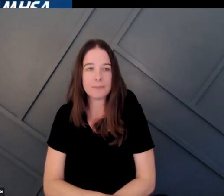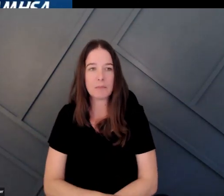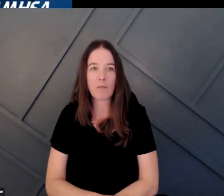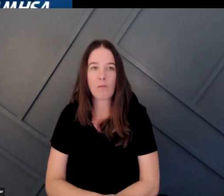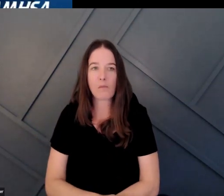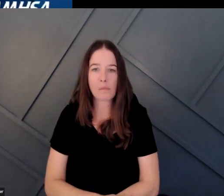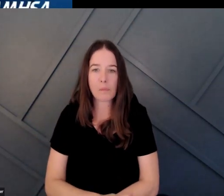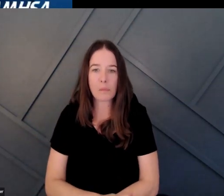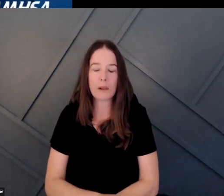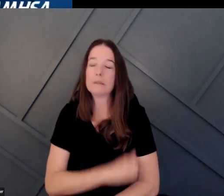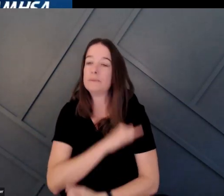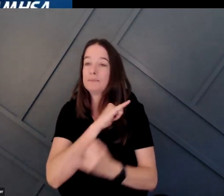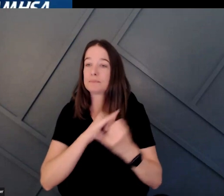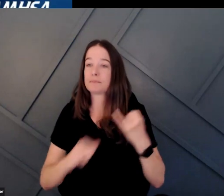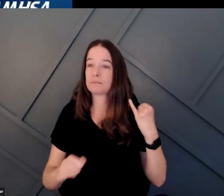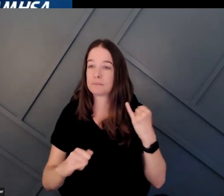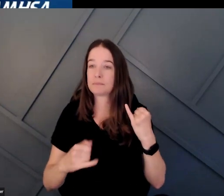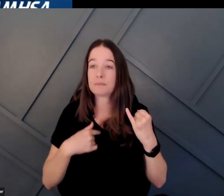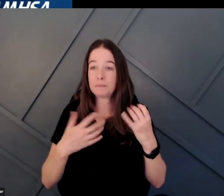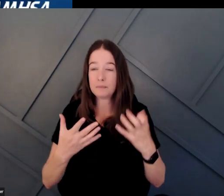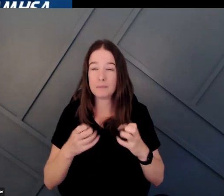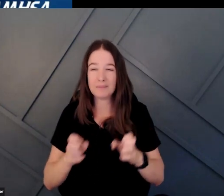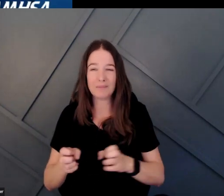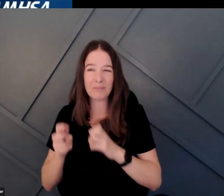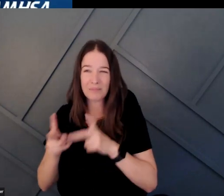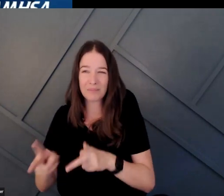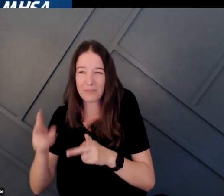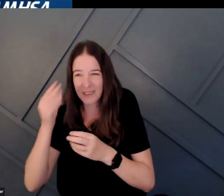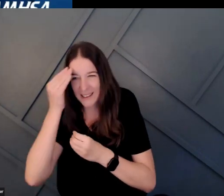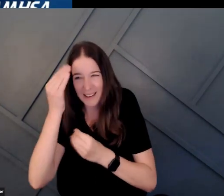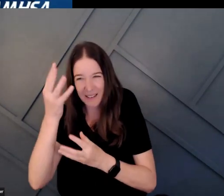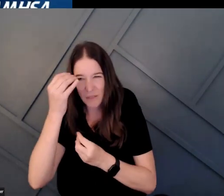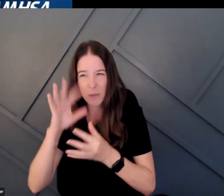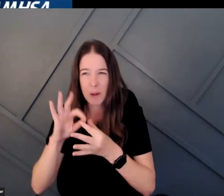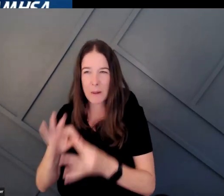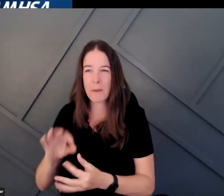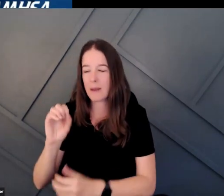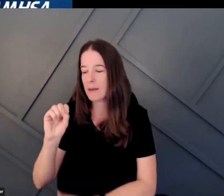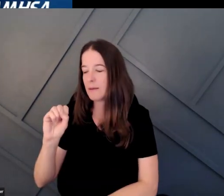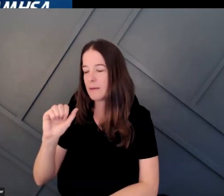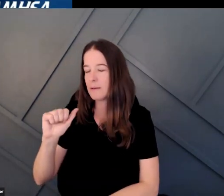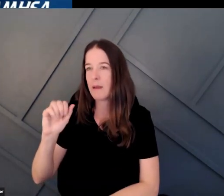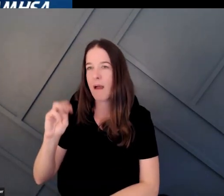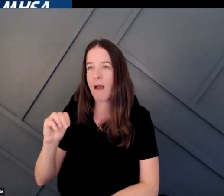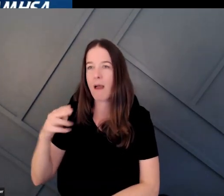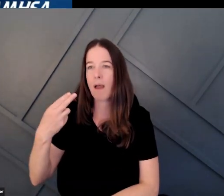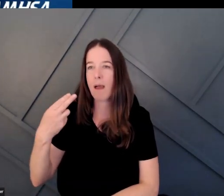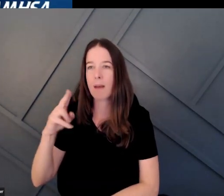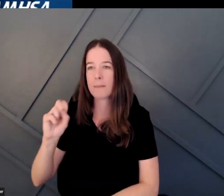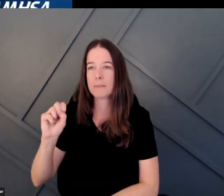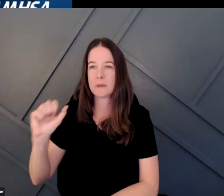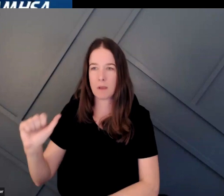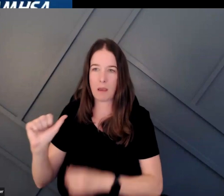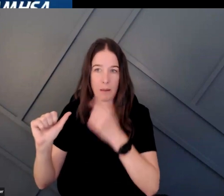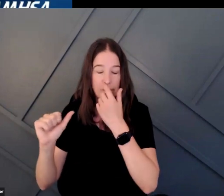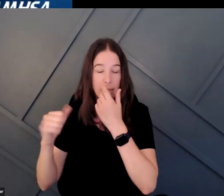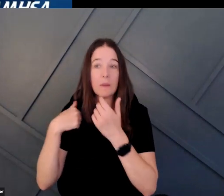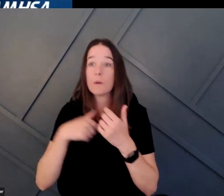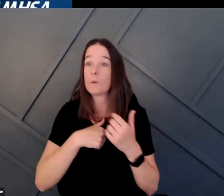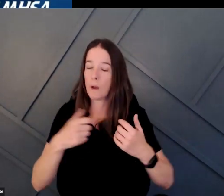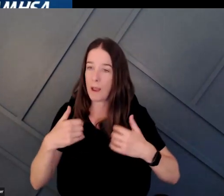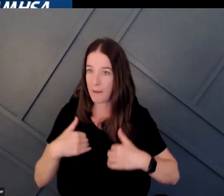And then lastly, I want to drop and share some information about SAMHSA. You know, we have this unique role, especially with our